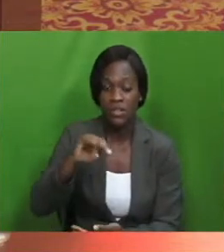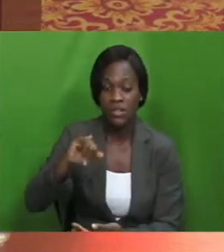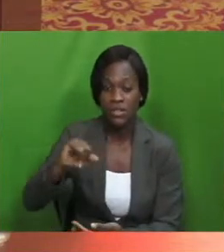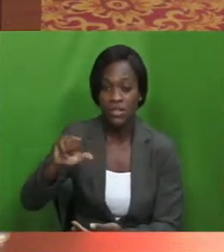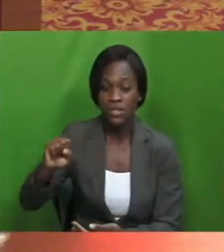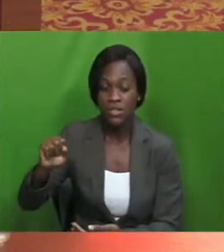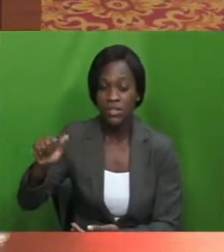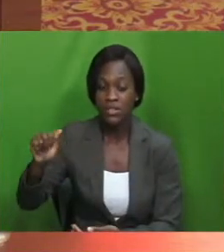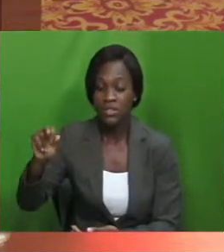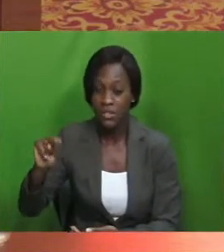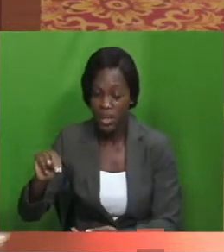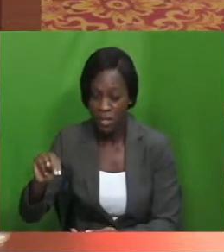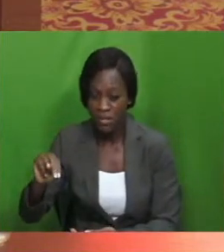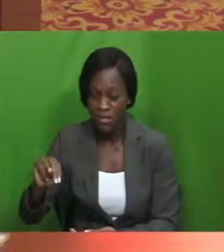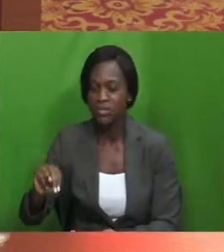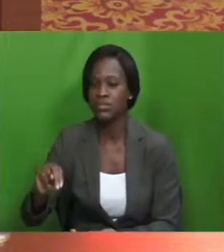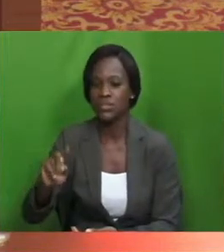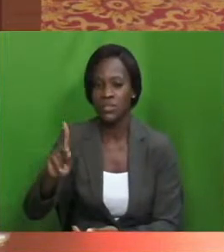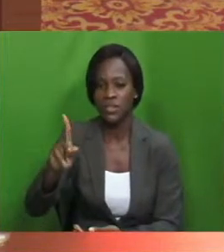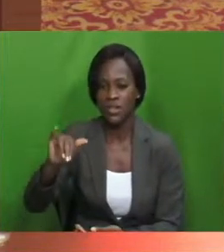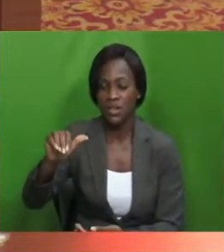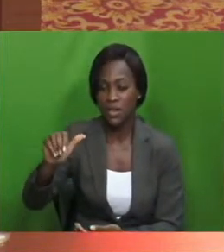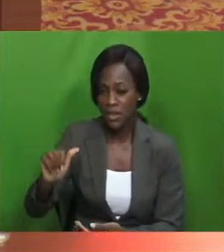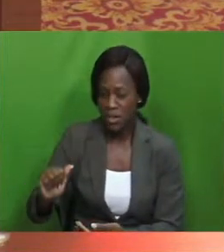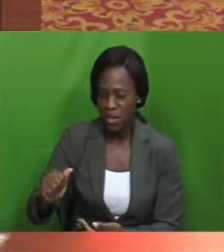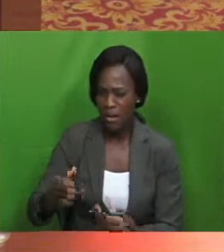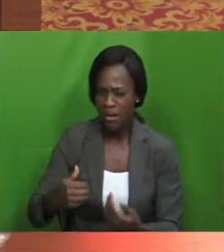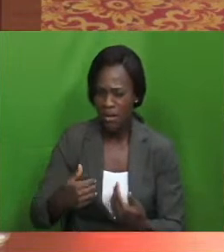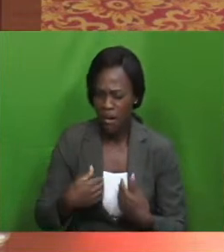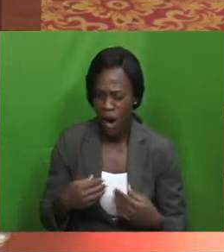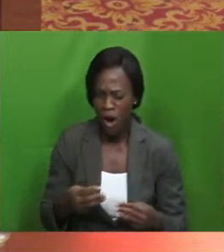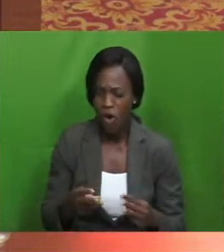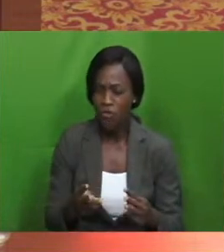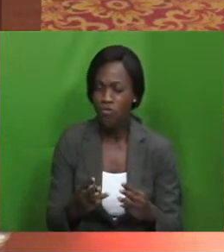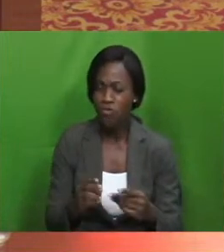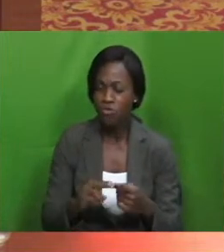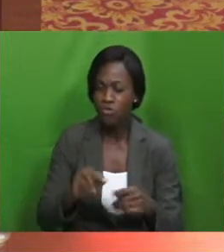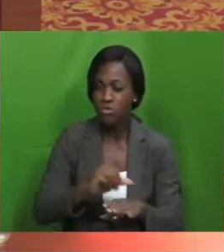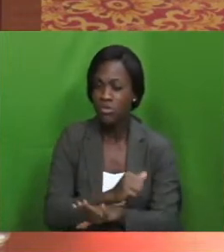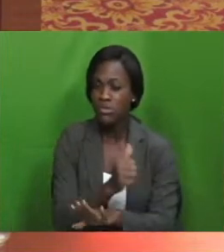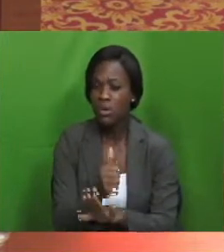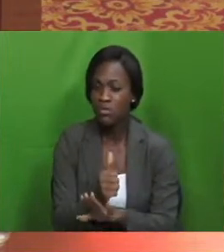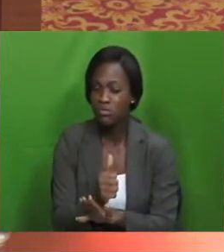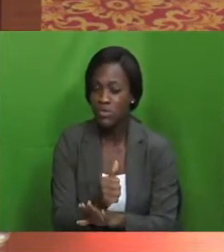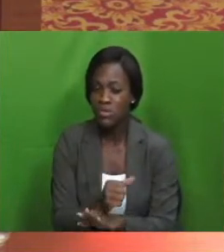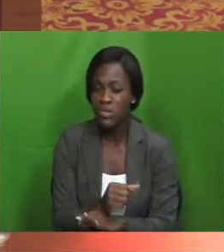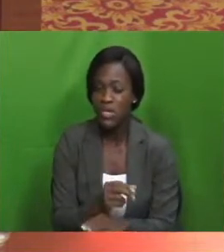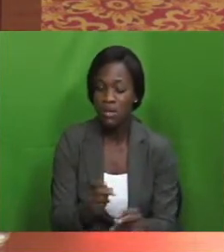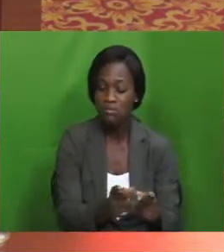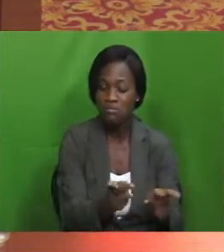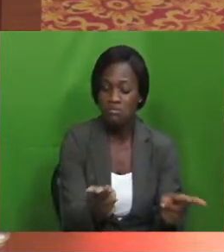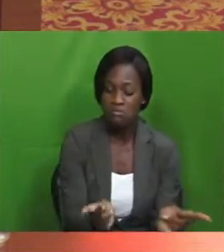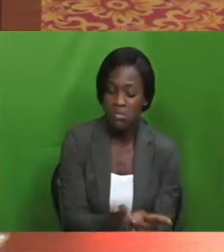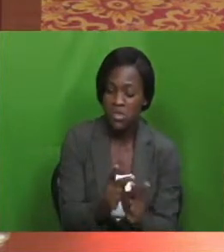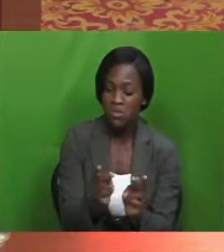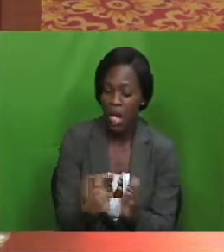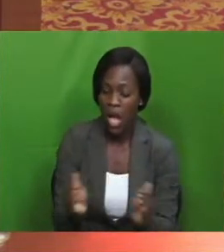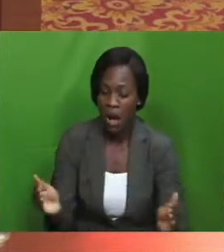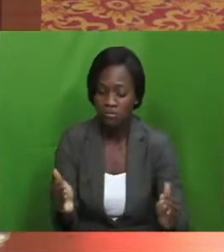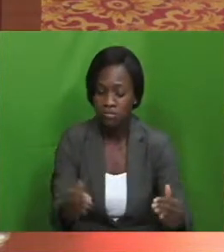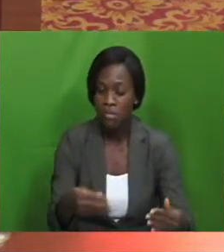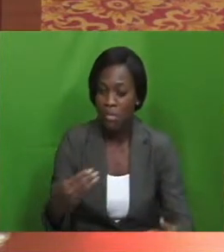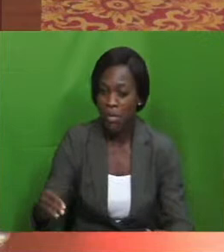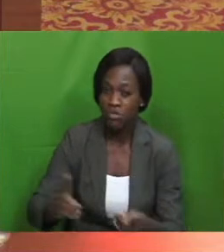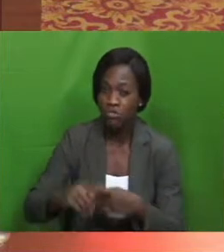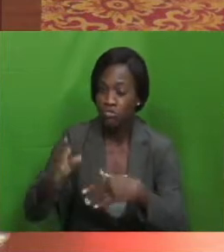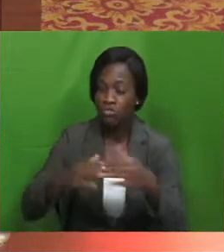have initiated the processes to establish 2 more assembly plants to bring the number to 5 by the